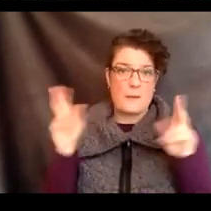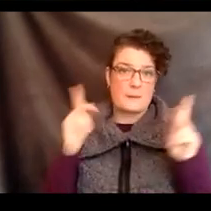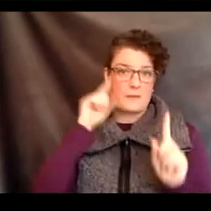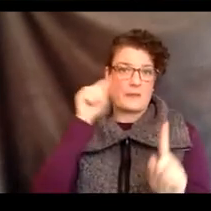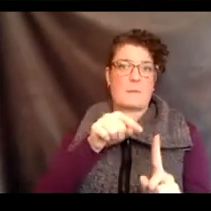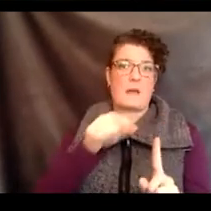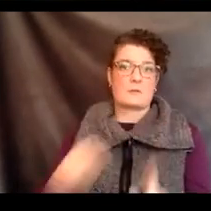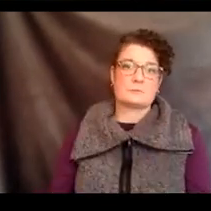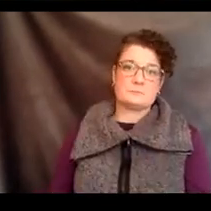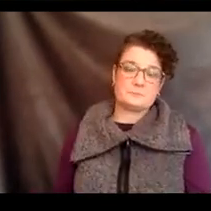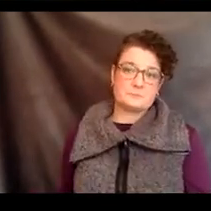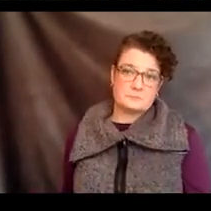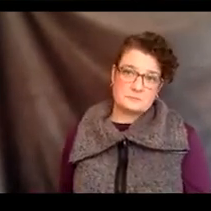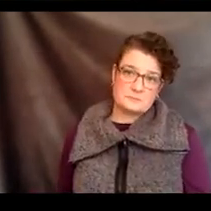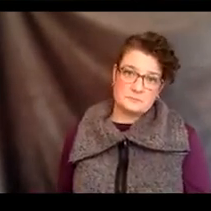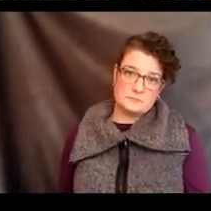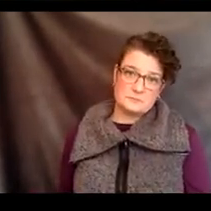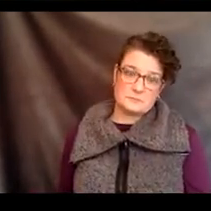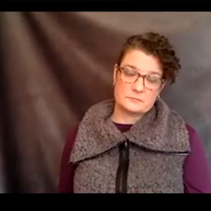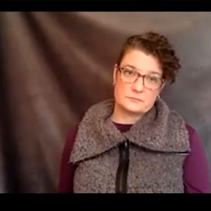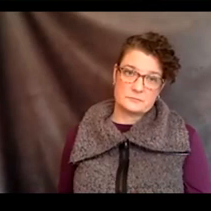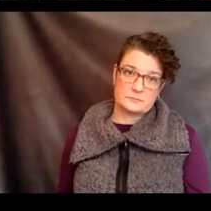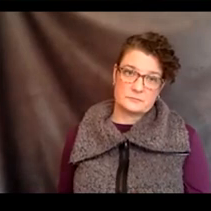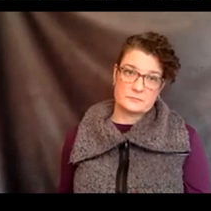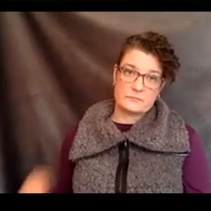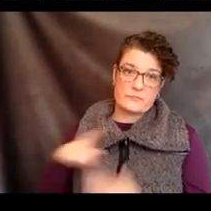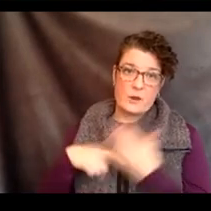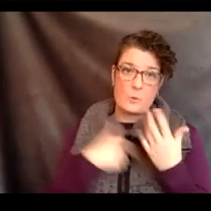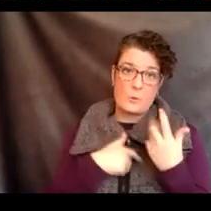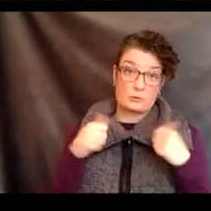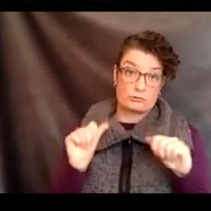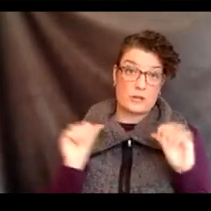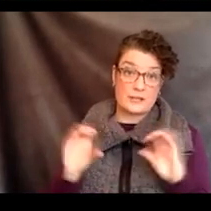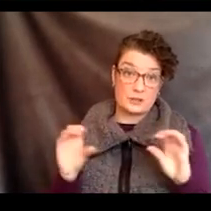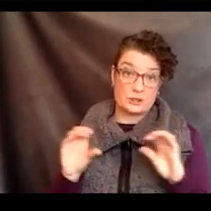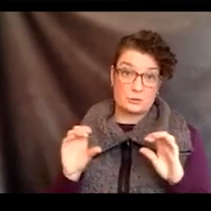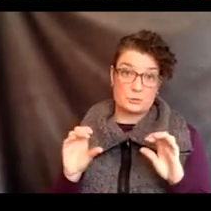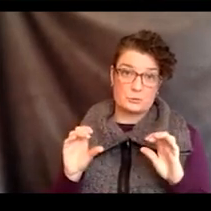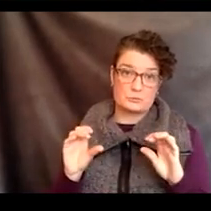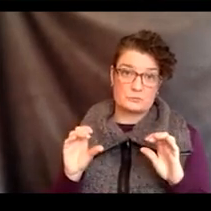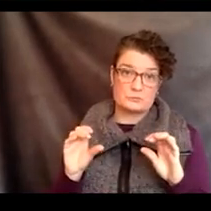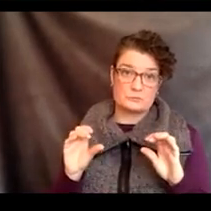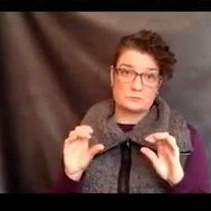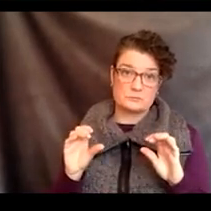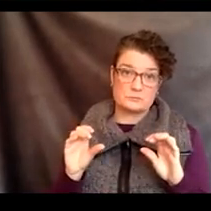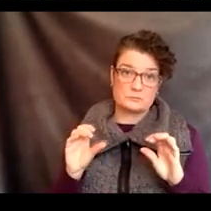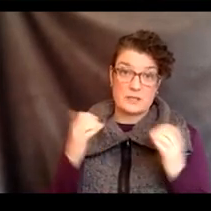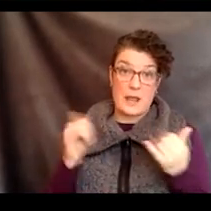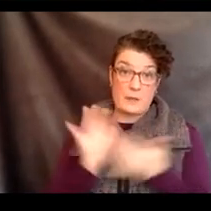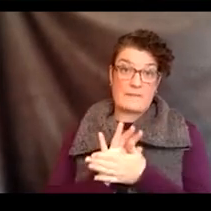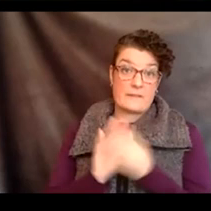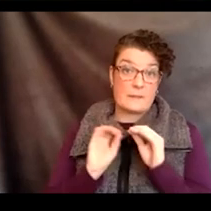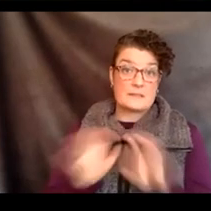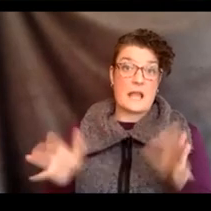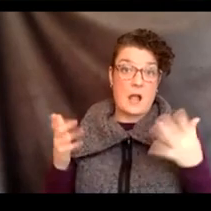about. And what we're trying to do beyond now that the film is out is